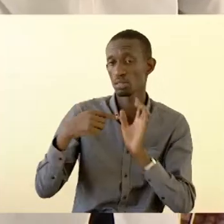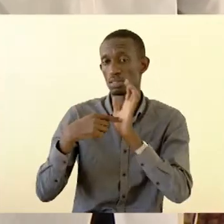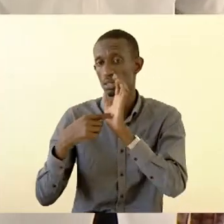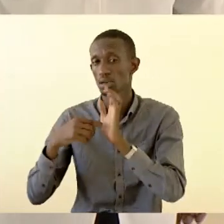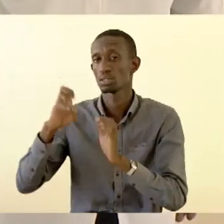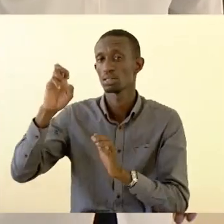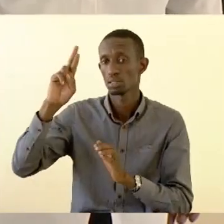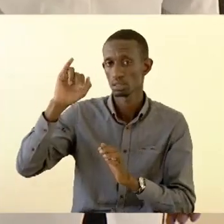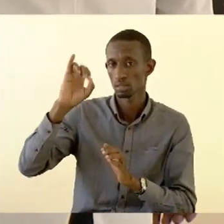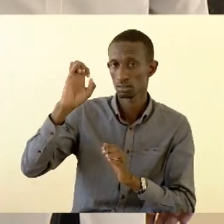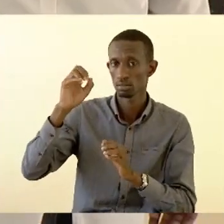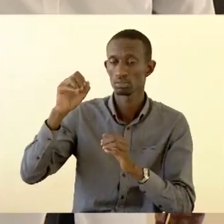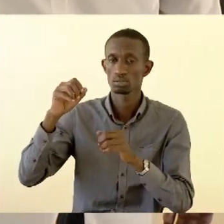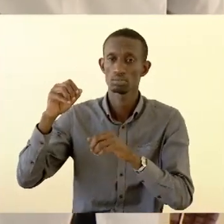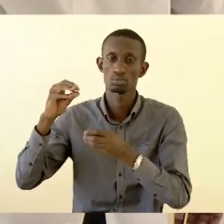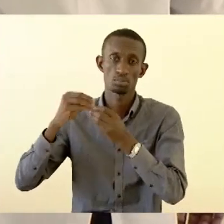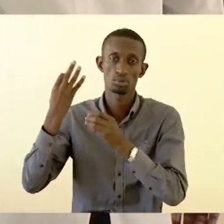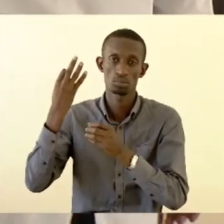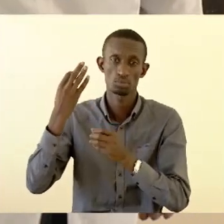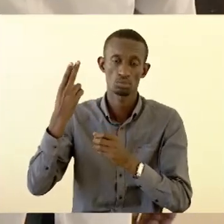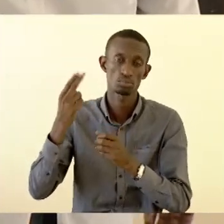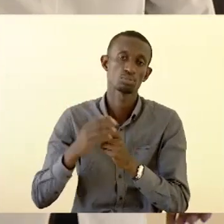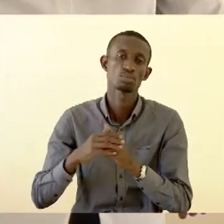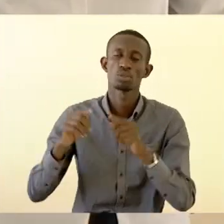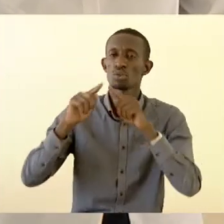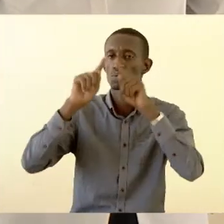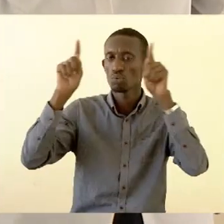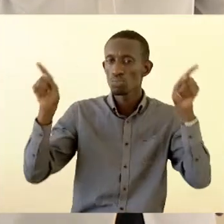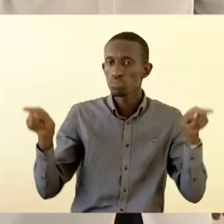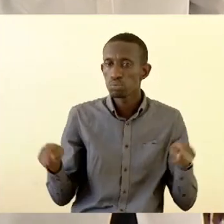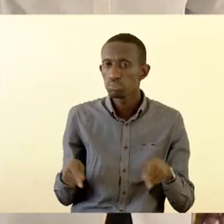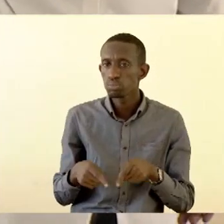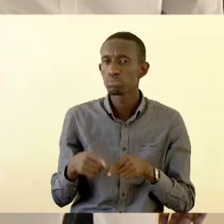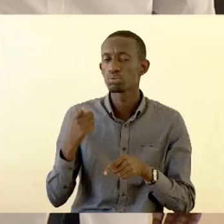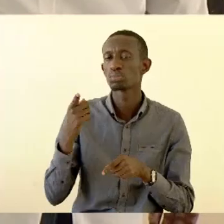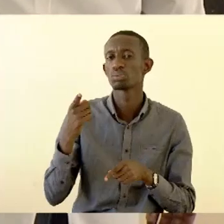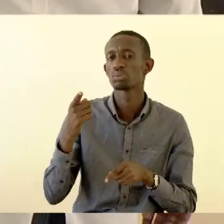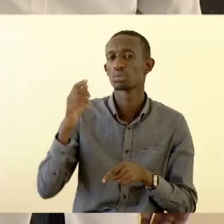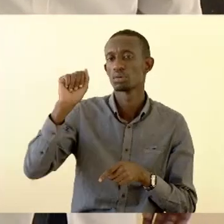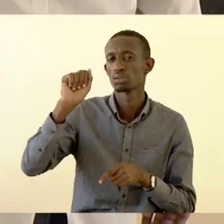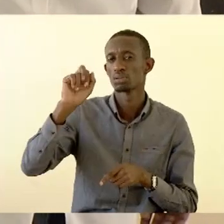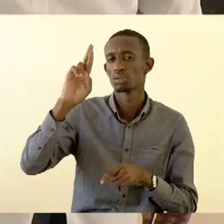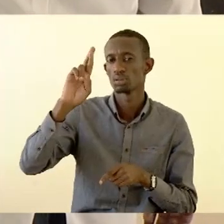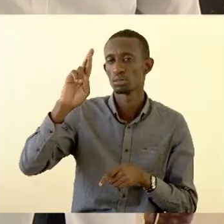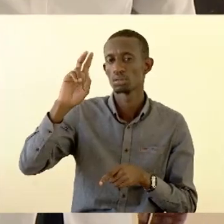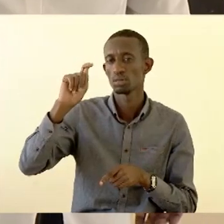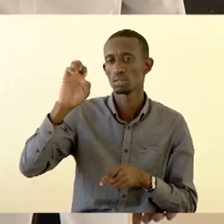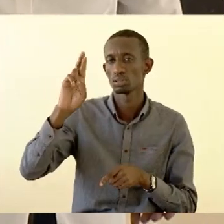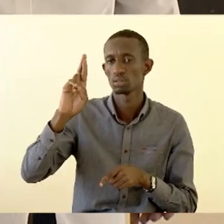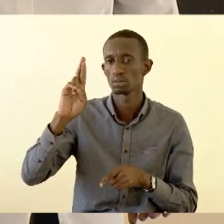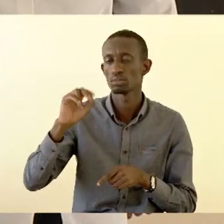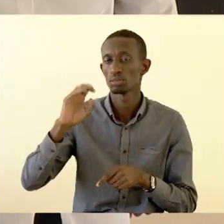a maximum of 8 electrons. And this one is the outer energy level, which will